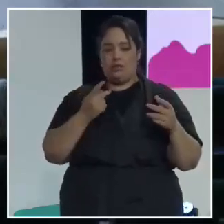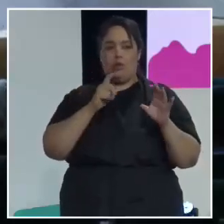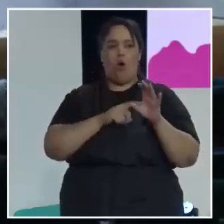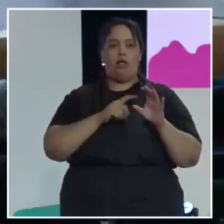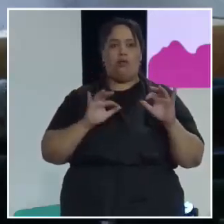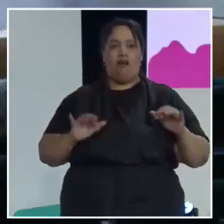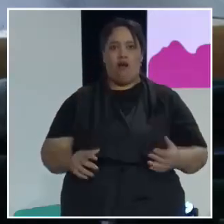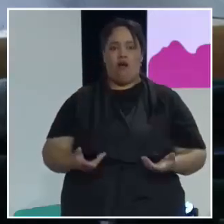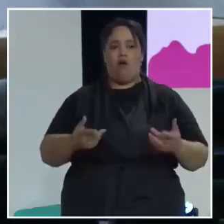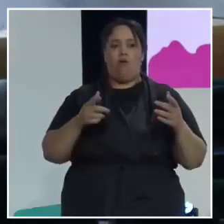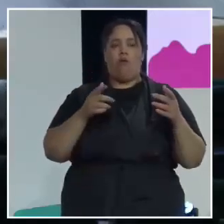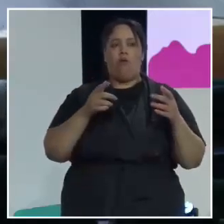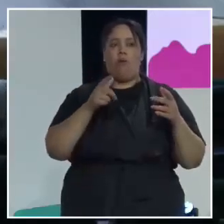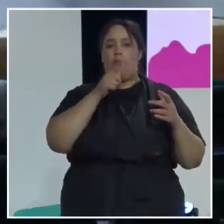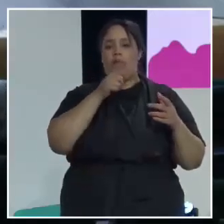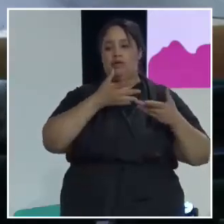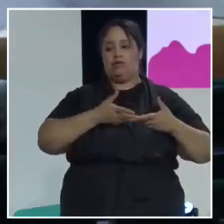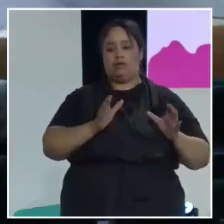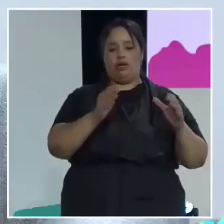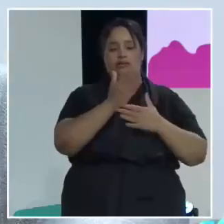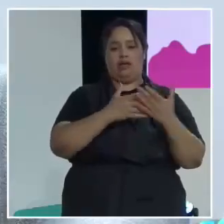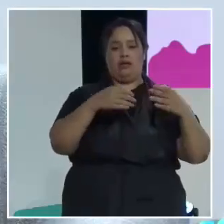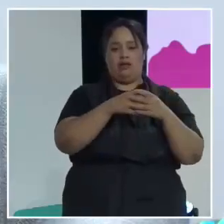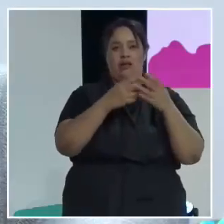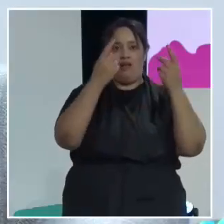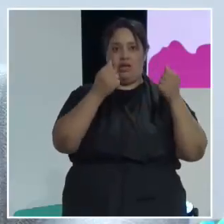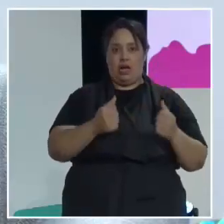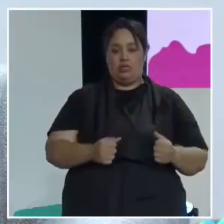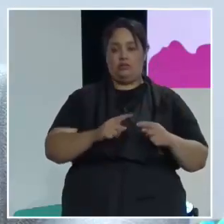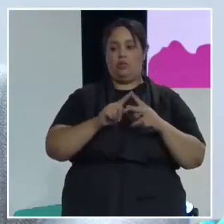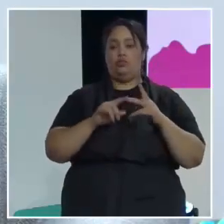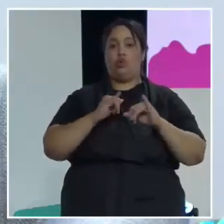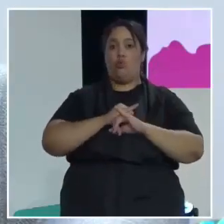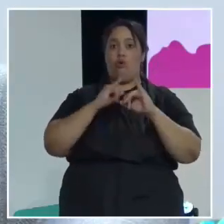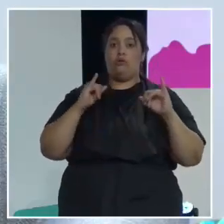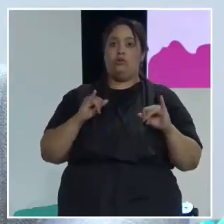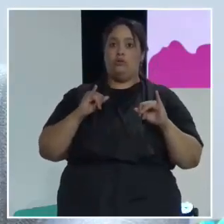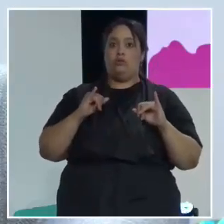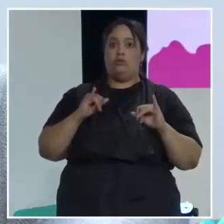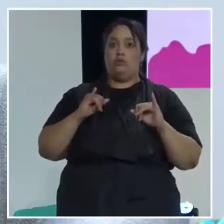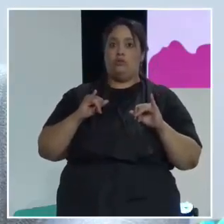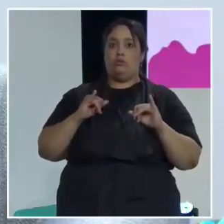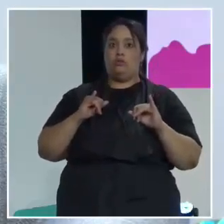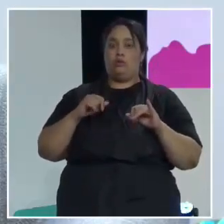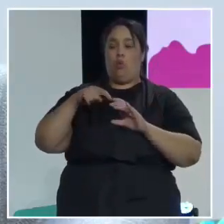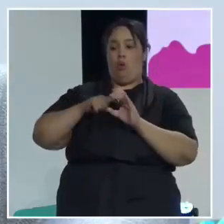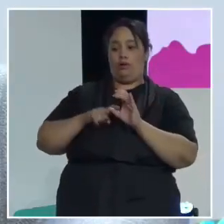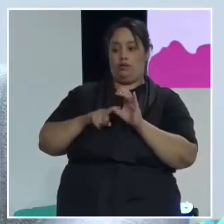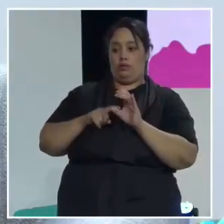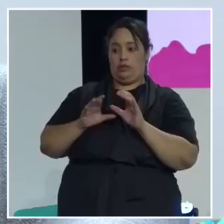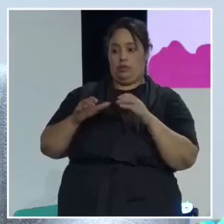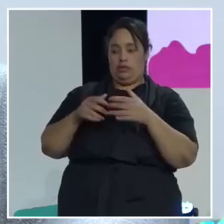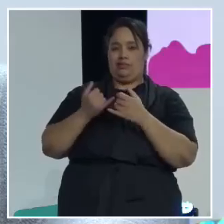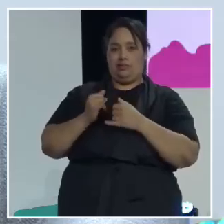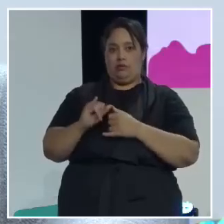private sector financing. And what's worse, in terms of quantity, they are still fall short of fulfilling